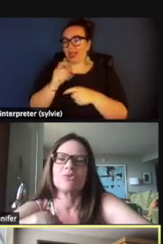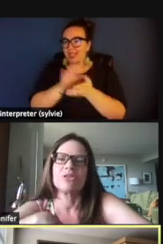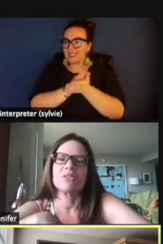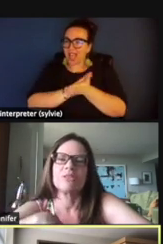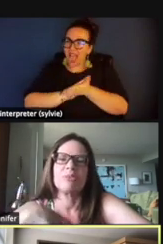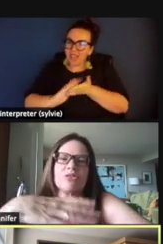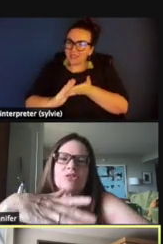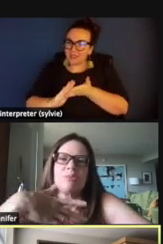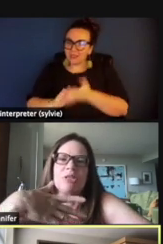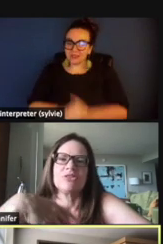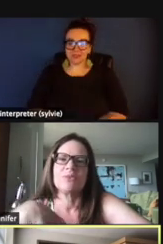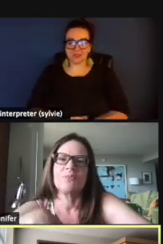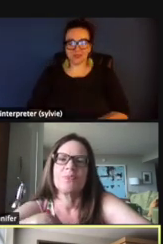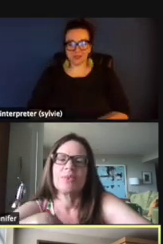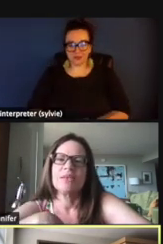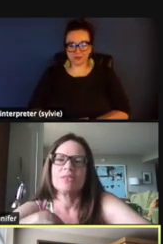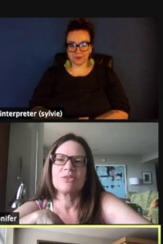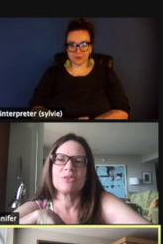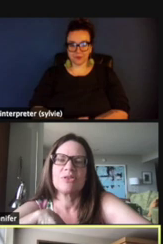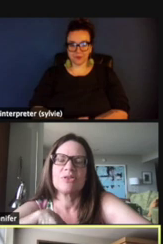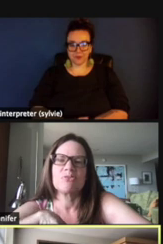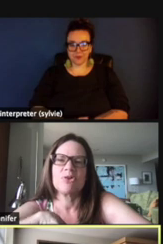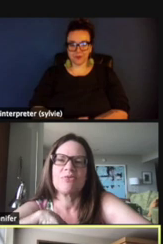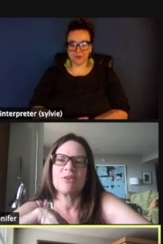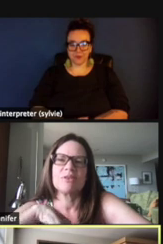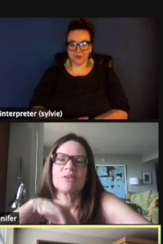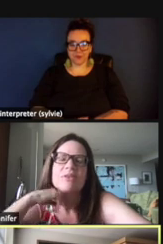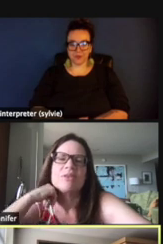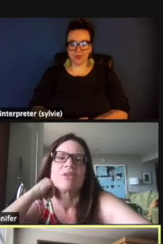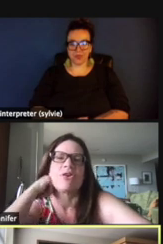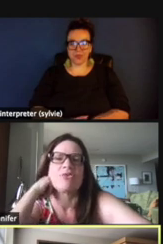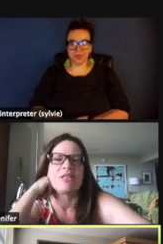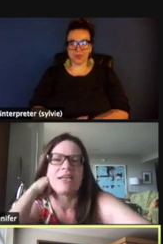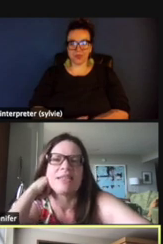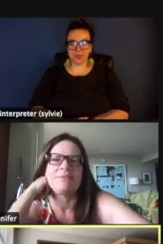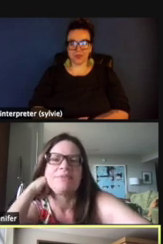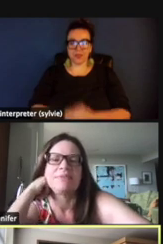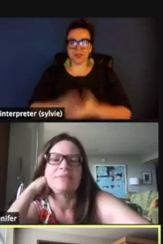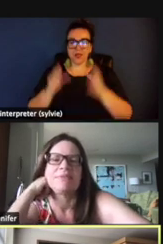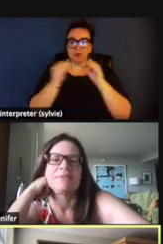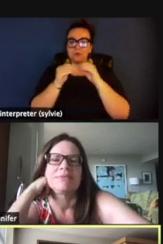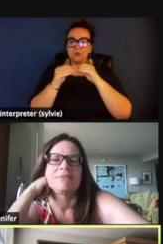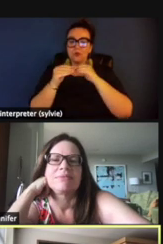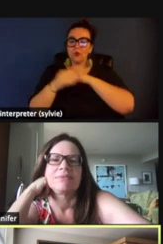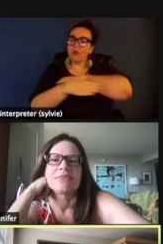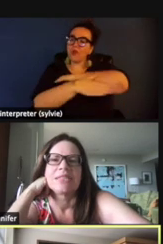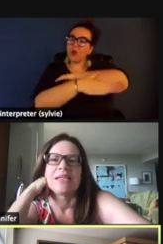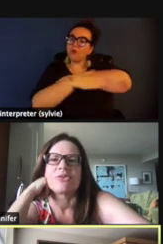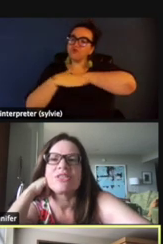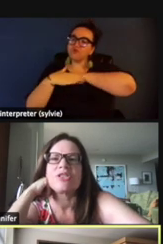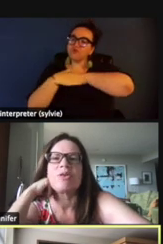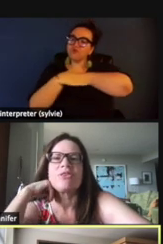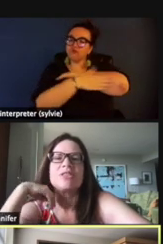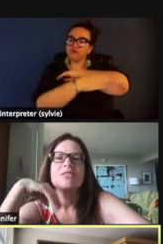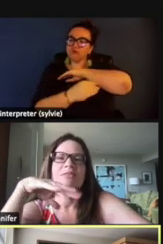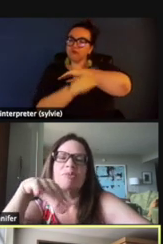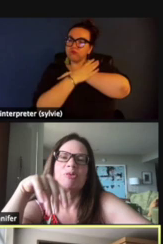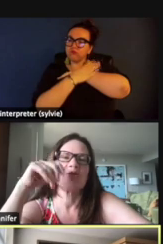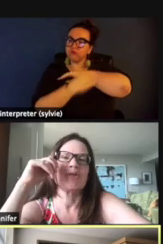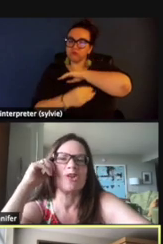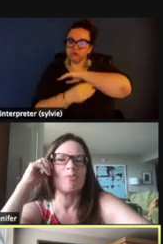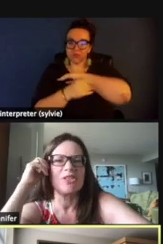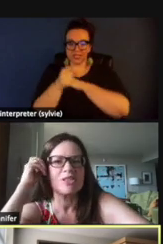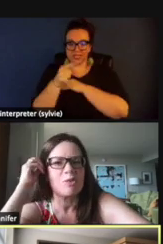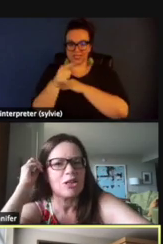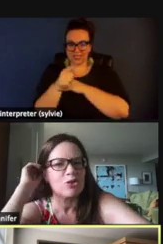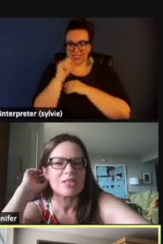on the ocean. I mean, onto the beach. So this is some more of the coastline. And so this isn't a picture